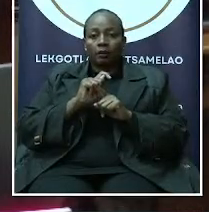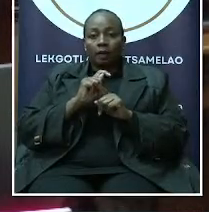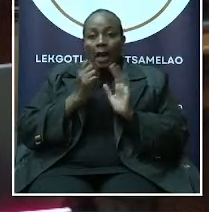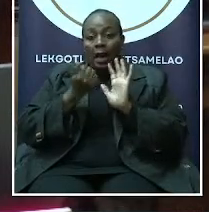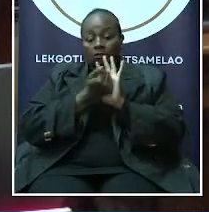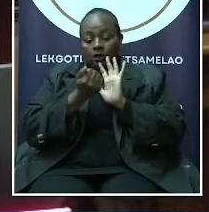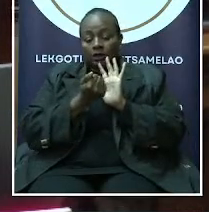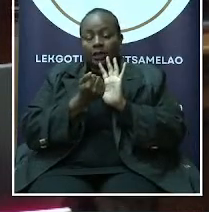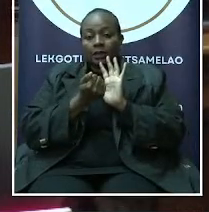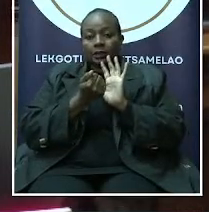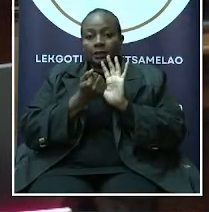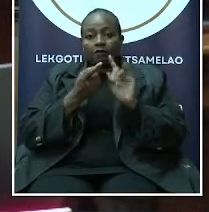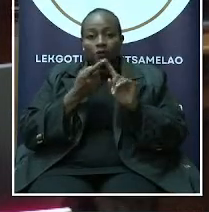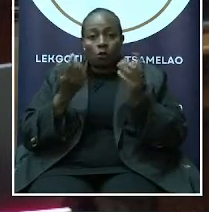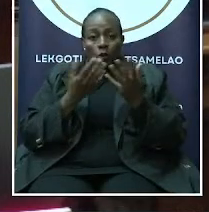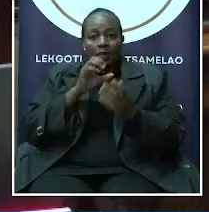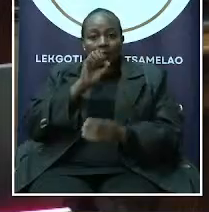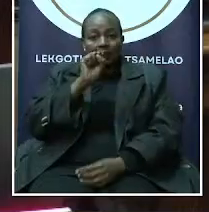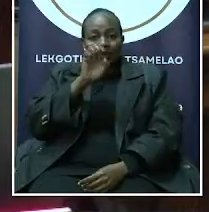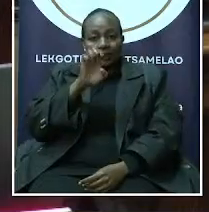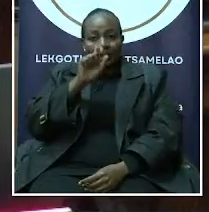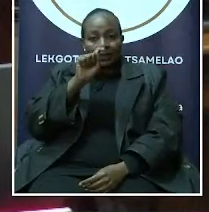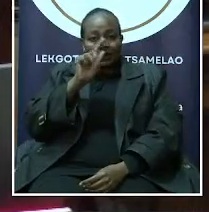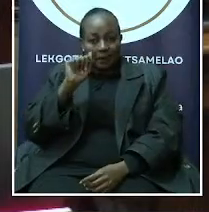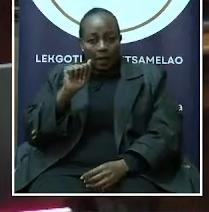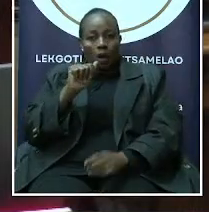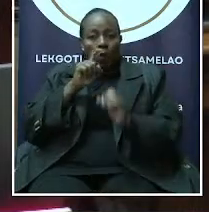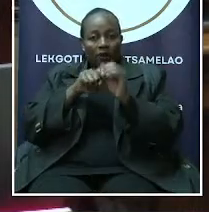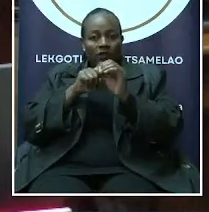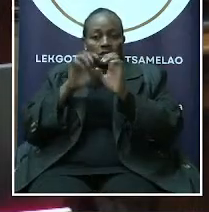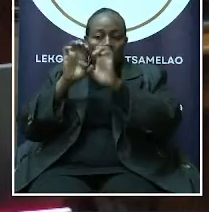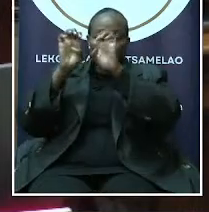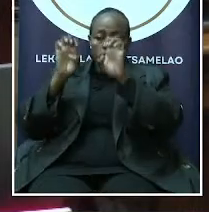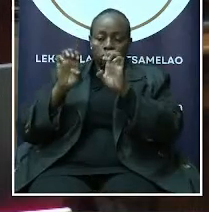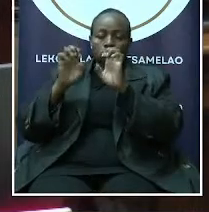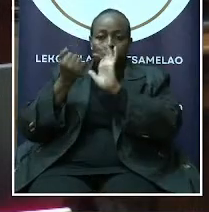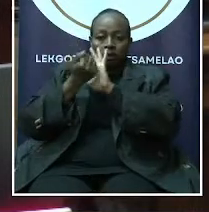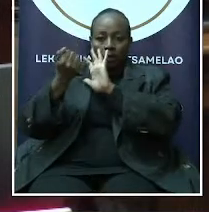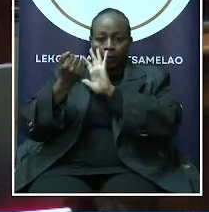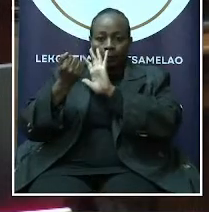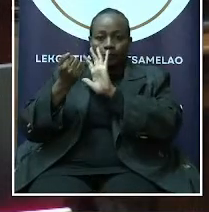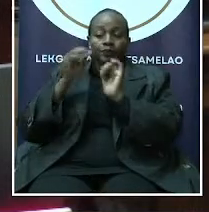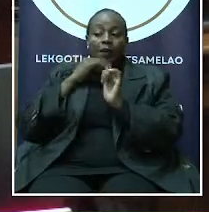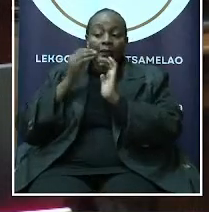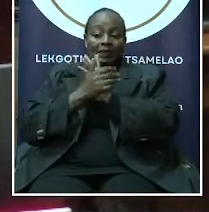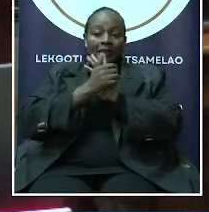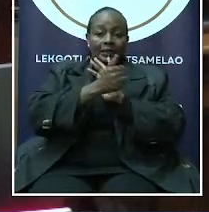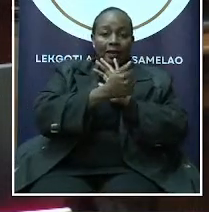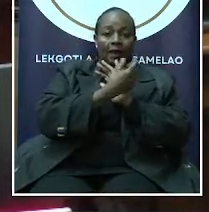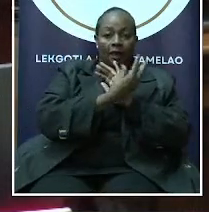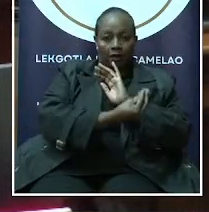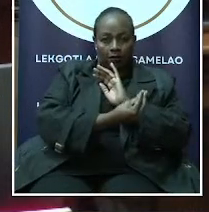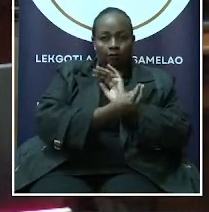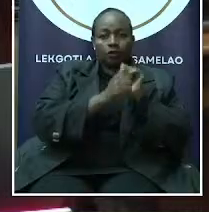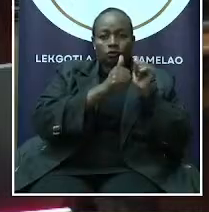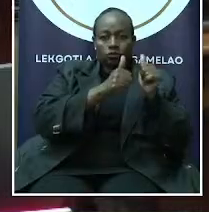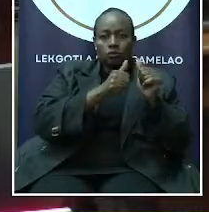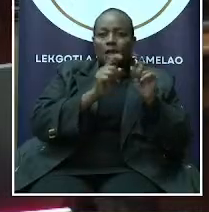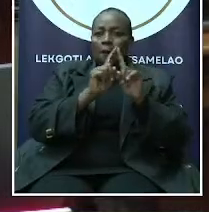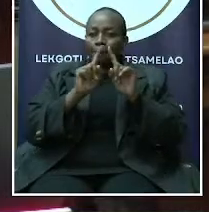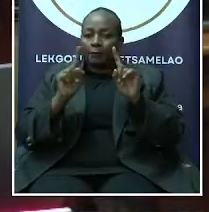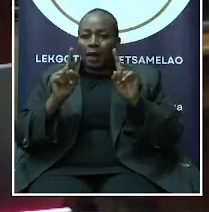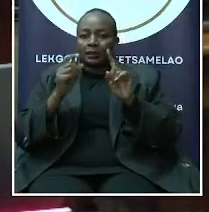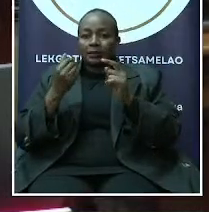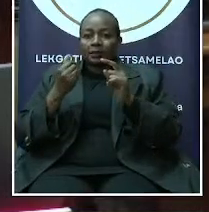CETA to ensure recognized qualifications. It is one thing to acquire a skill, but it is a completely different ballgame when you